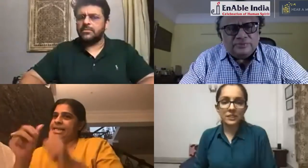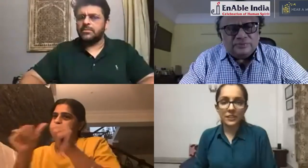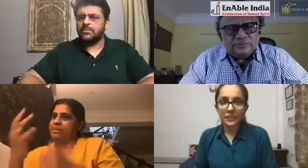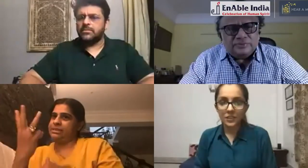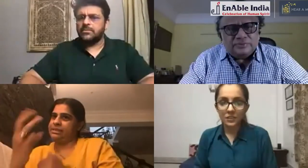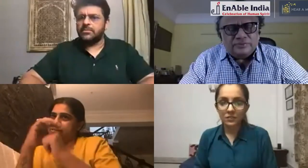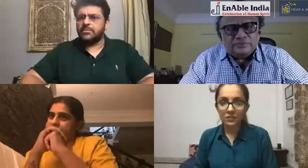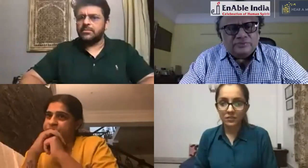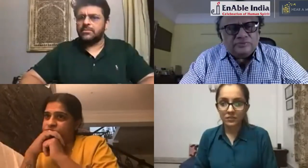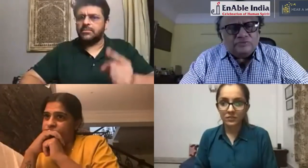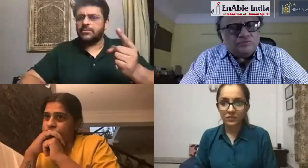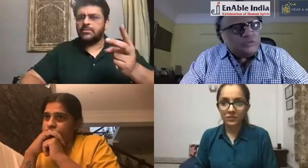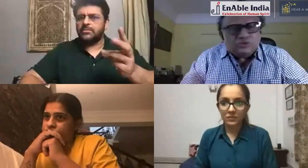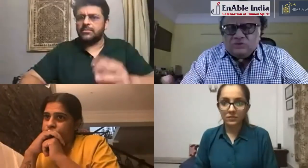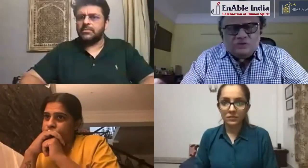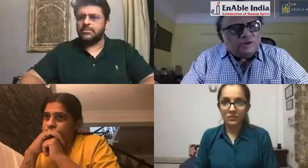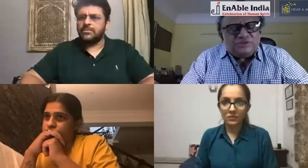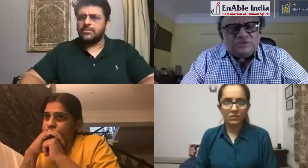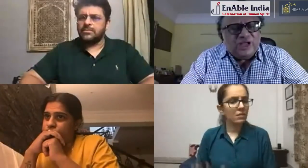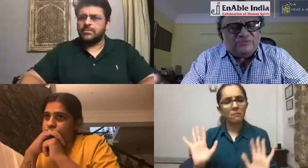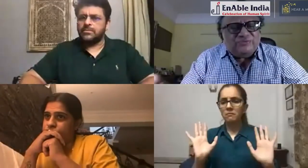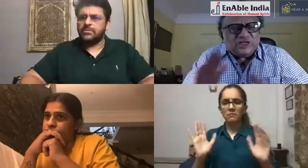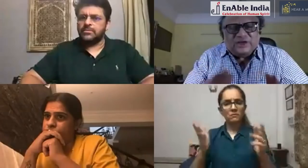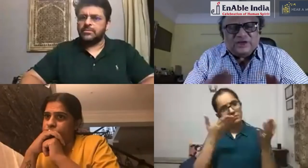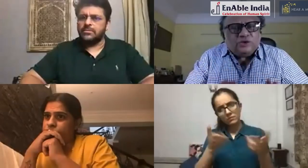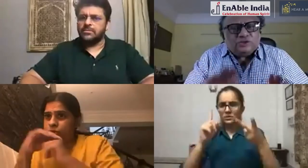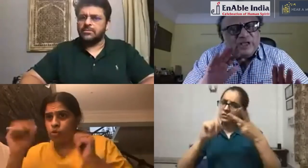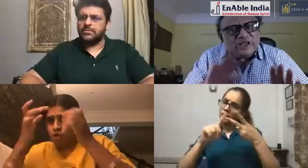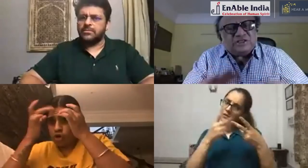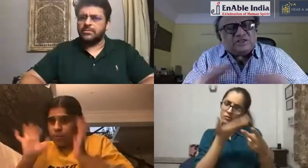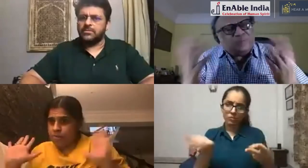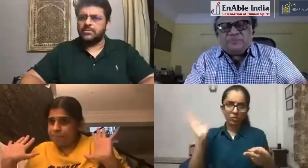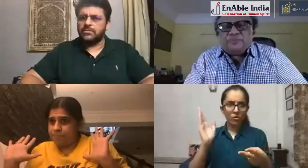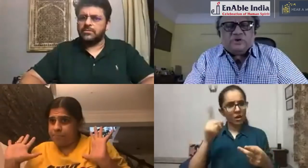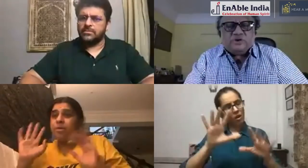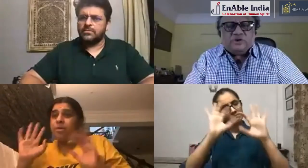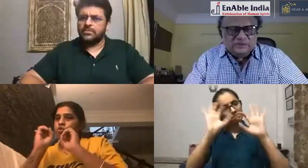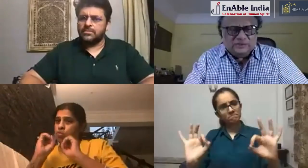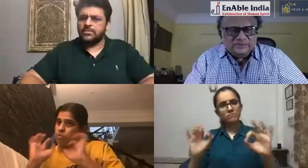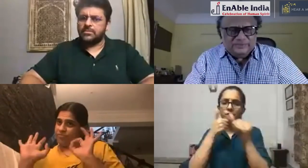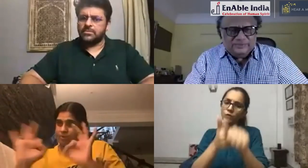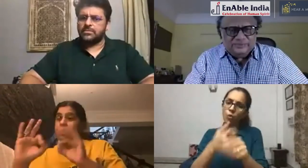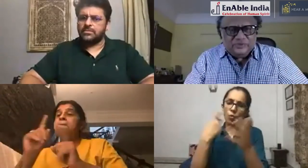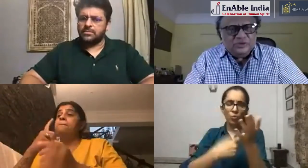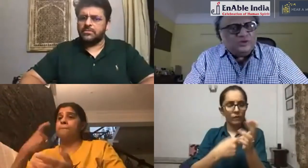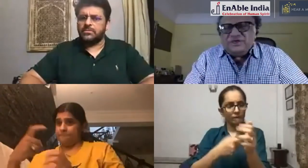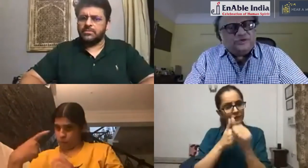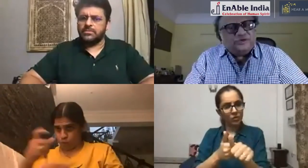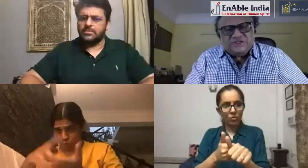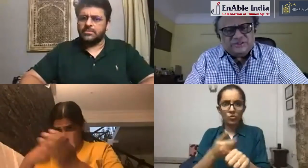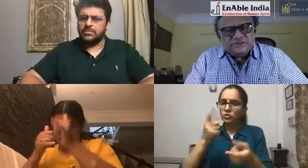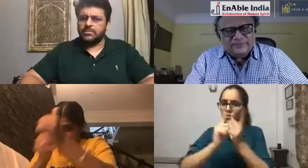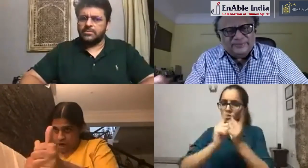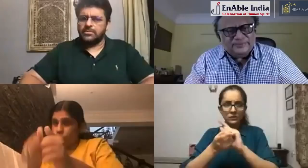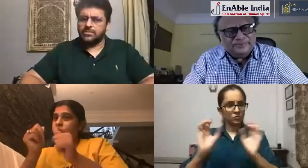April 3rd. So now you have the second dose as per protocol. No need to